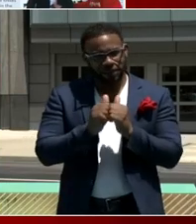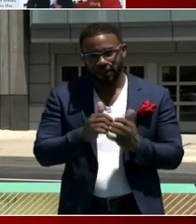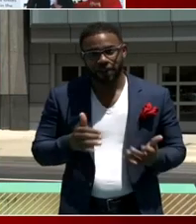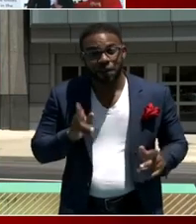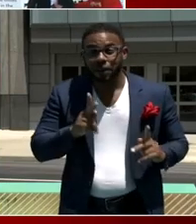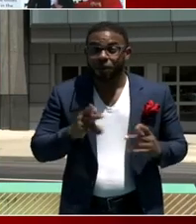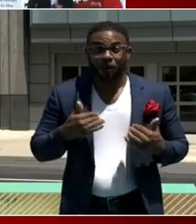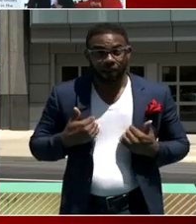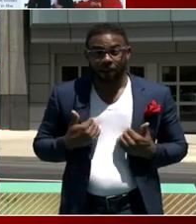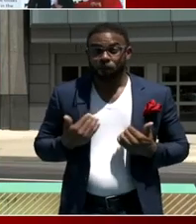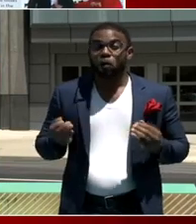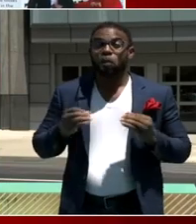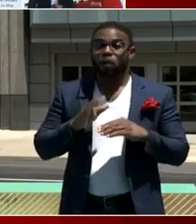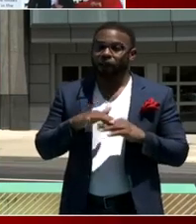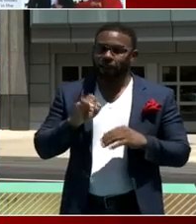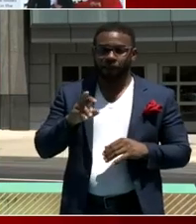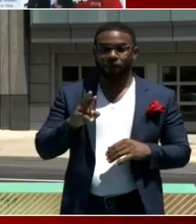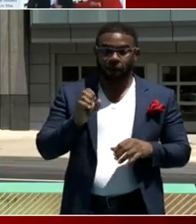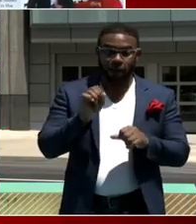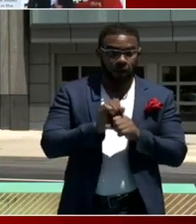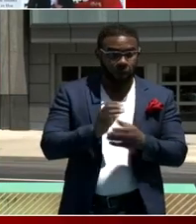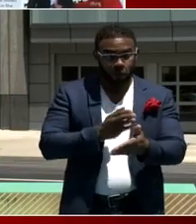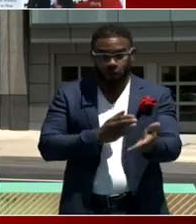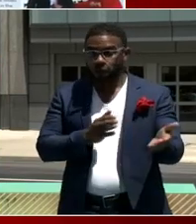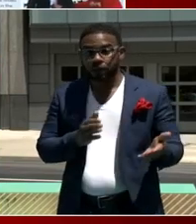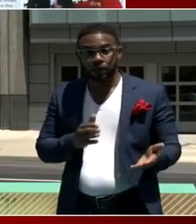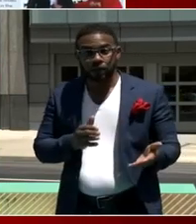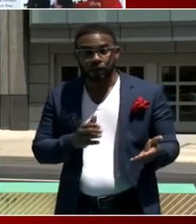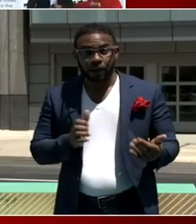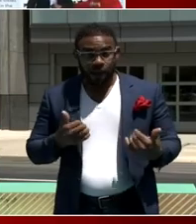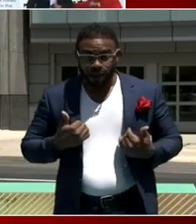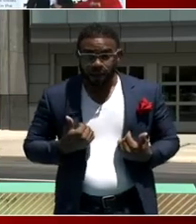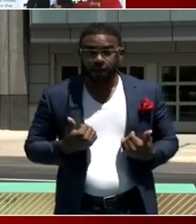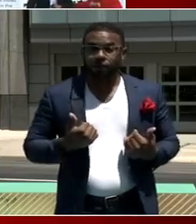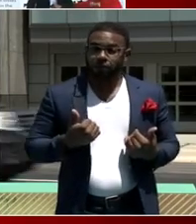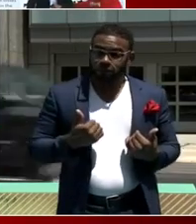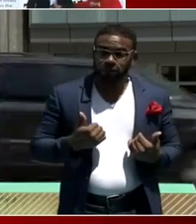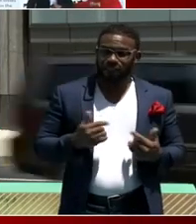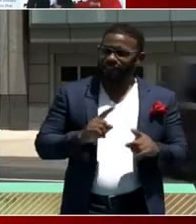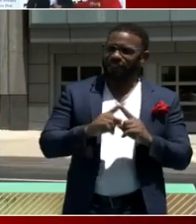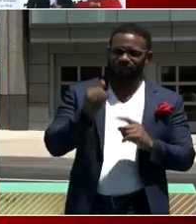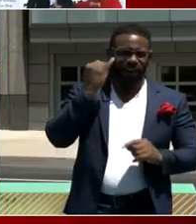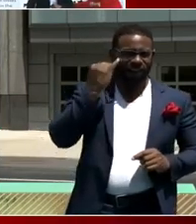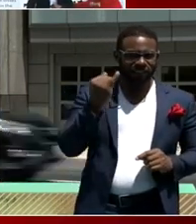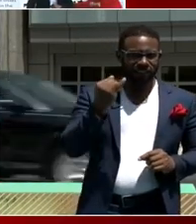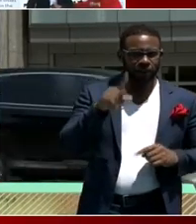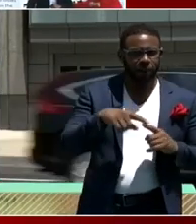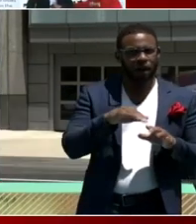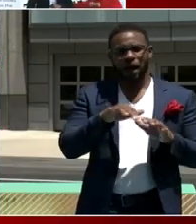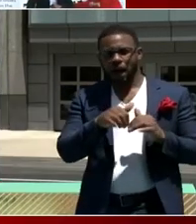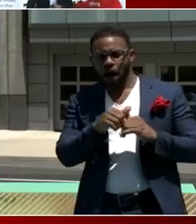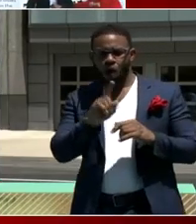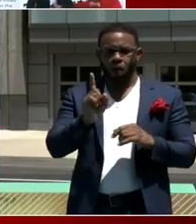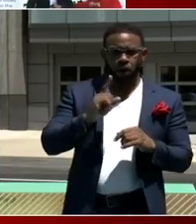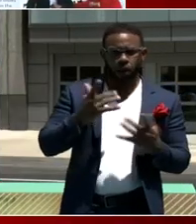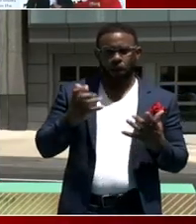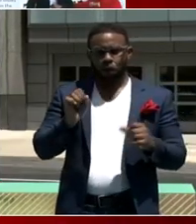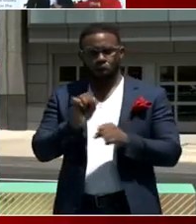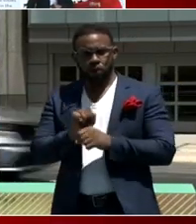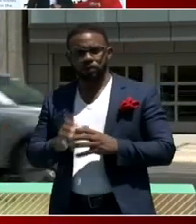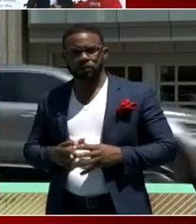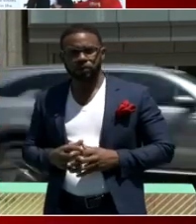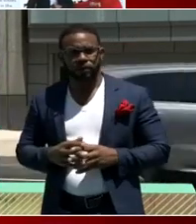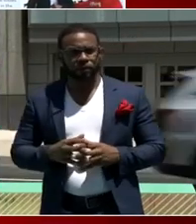competitive. People have, more than ever, employees have a different idea about how and where they will